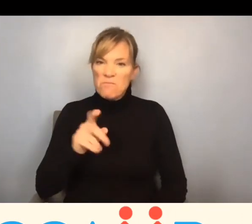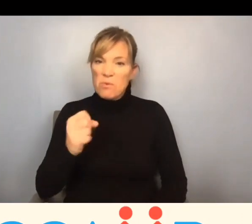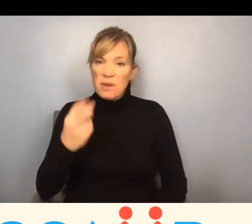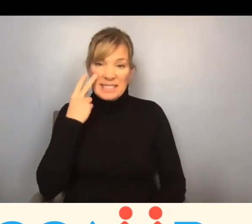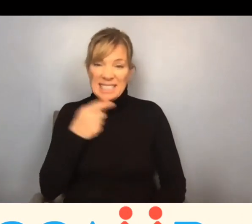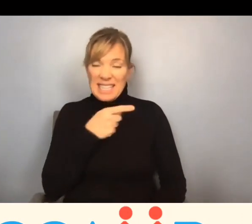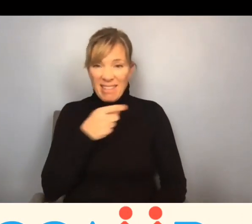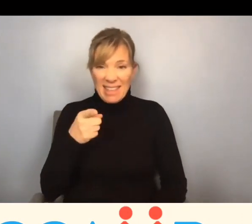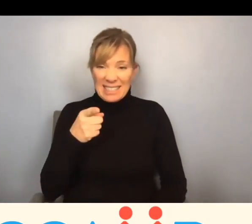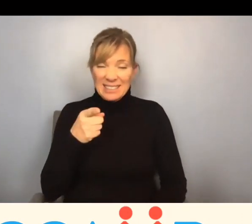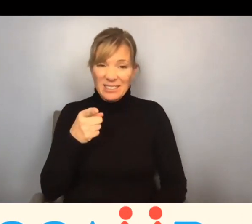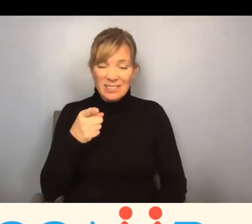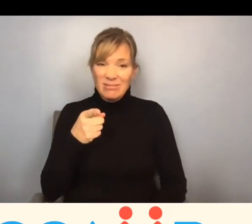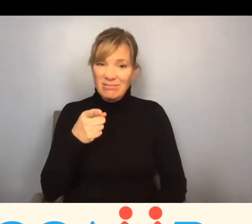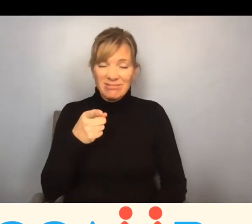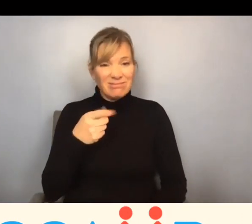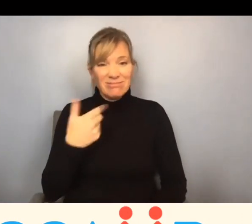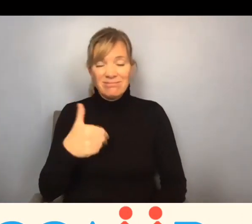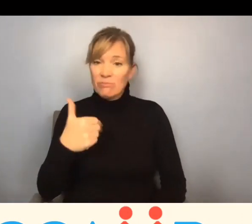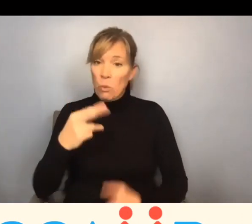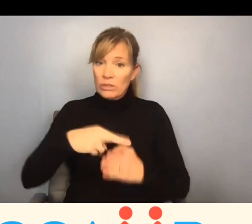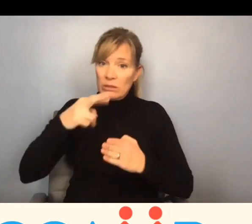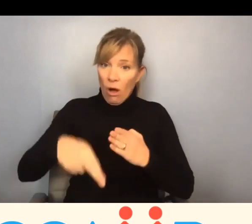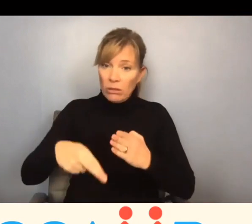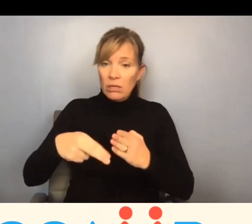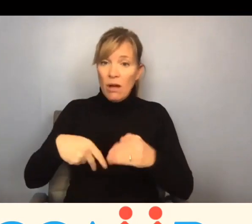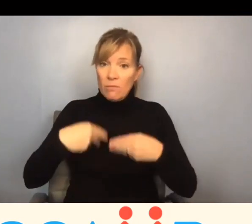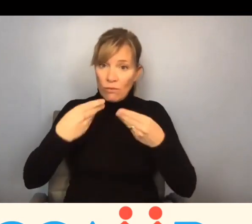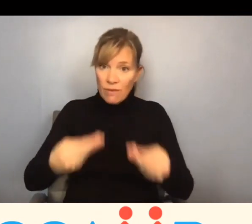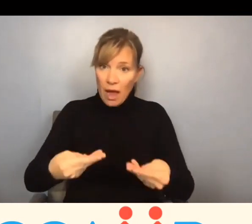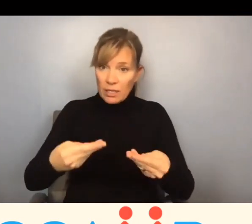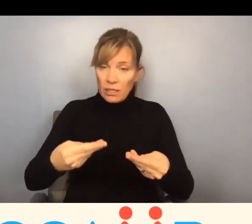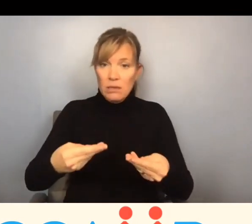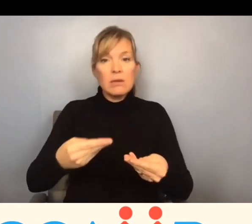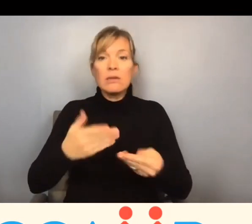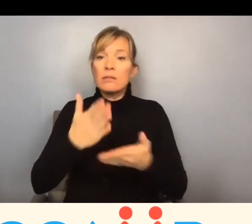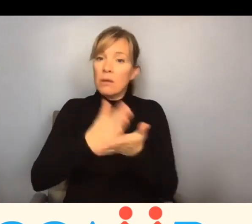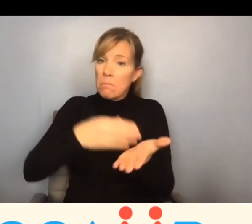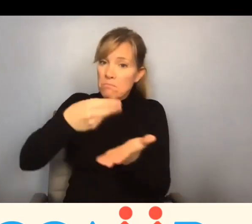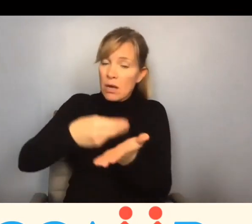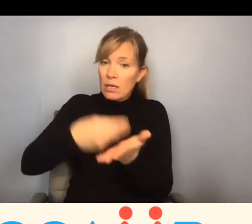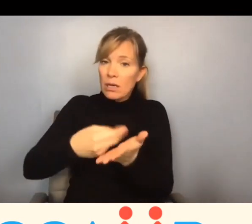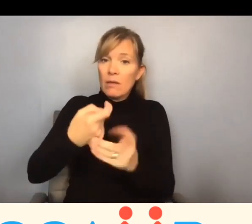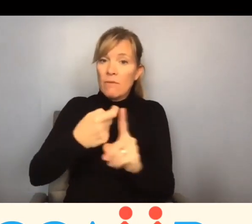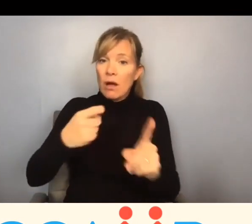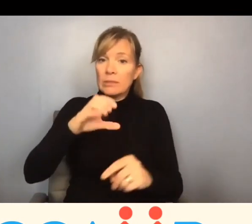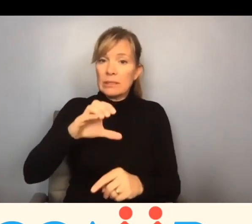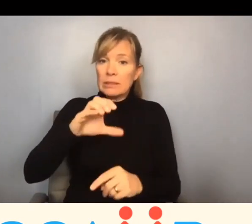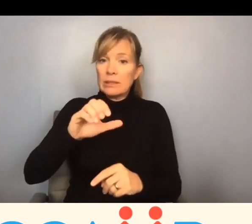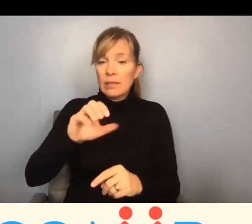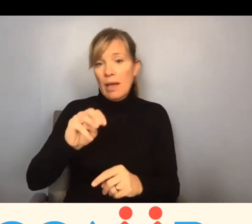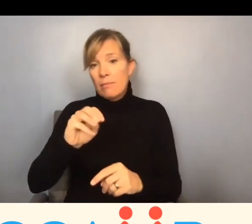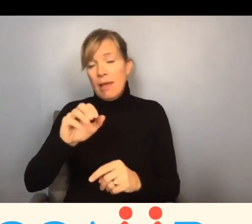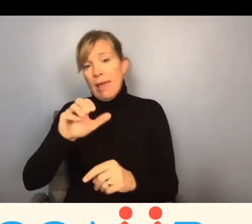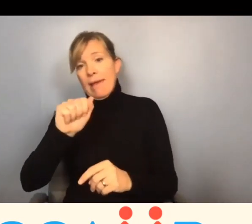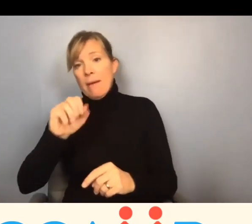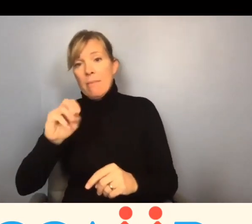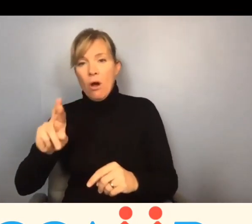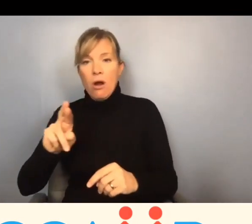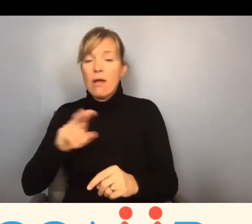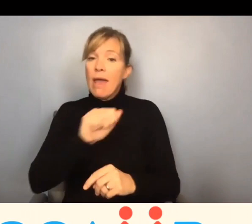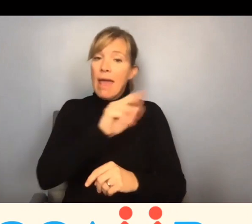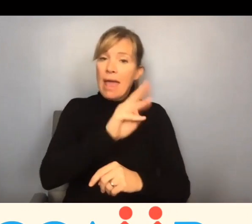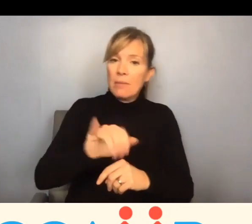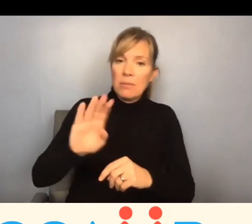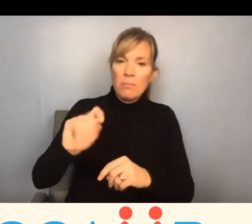that as a result of providing some funding from CCAMR, Amy and Beth have